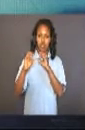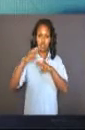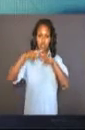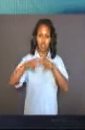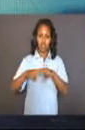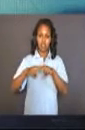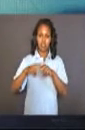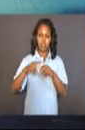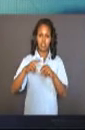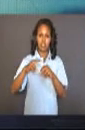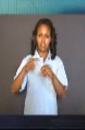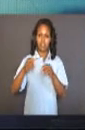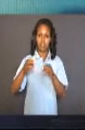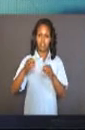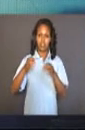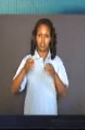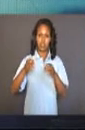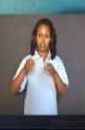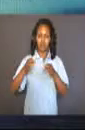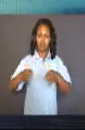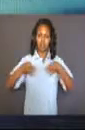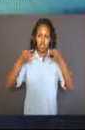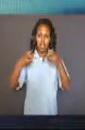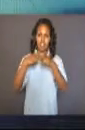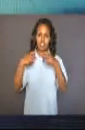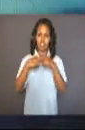to conduct electric currents.